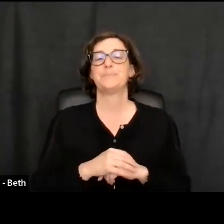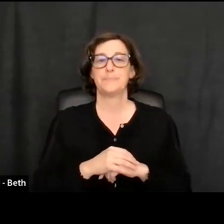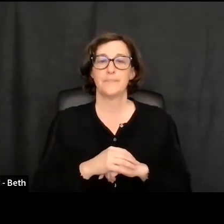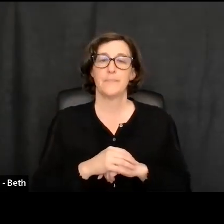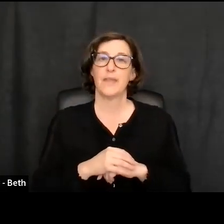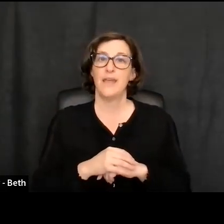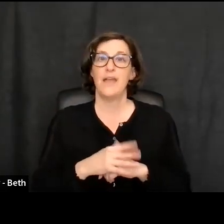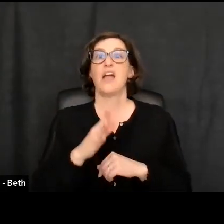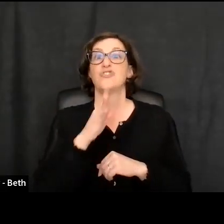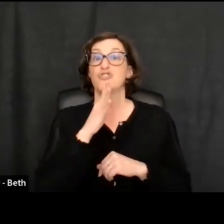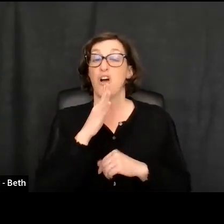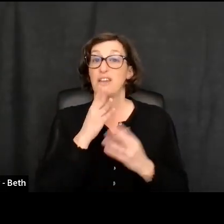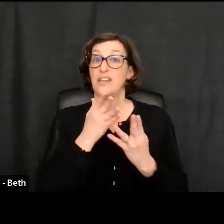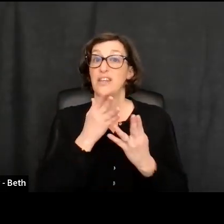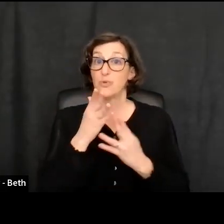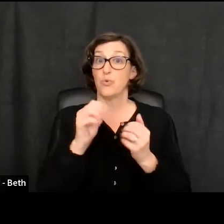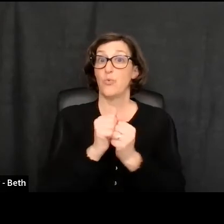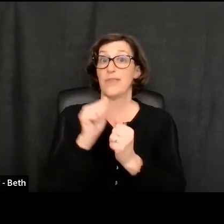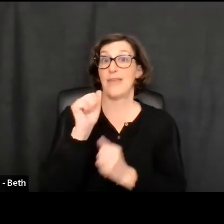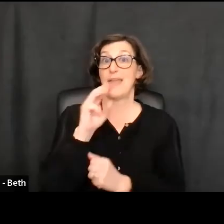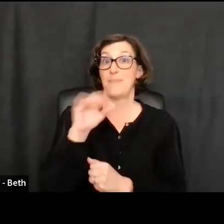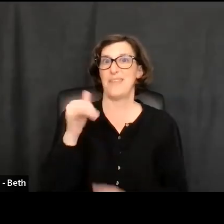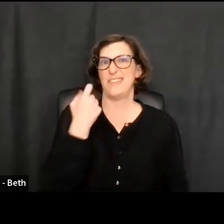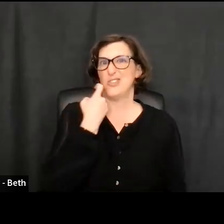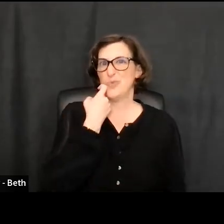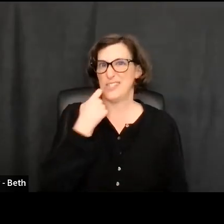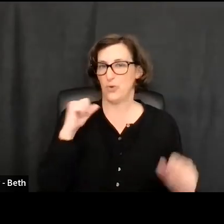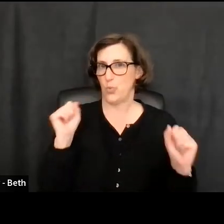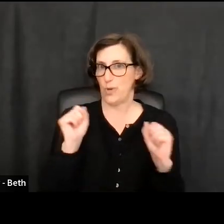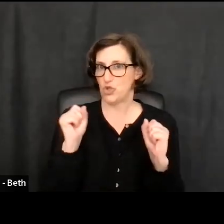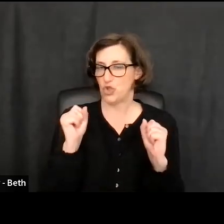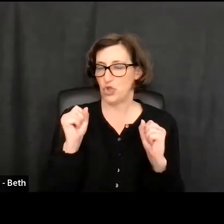in talking this through with Amy this past winter,